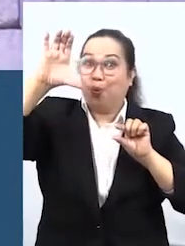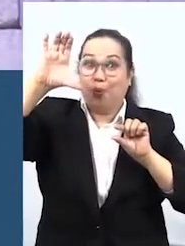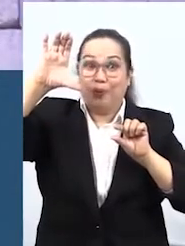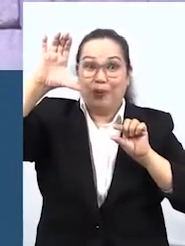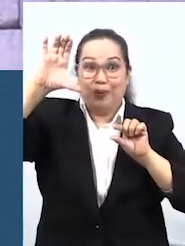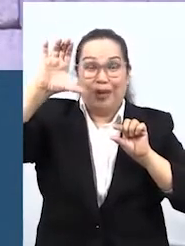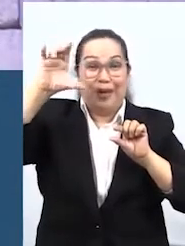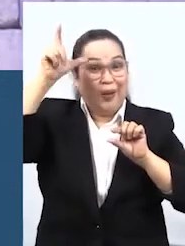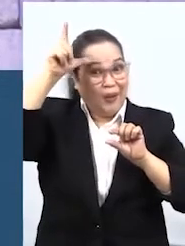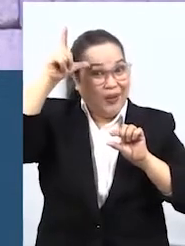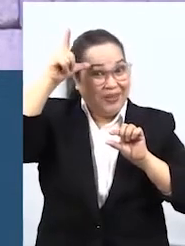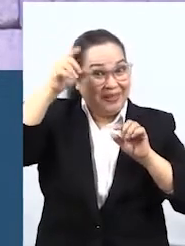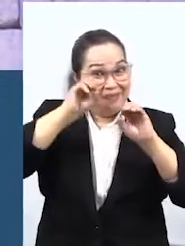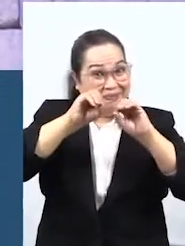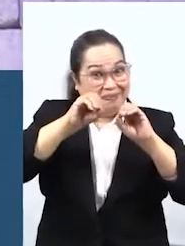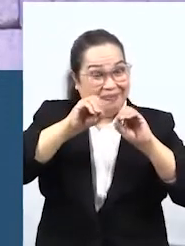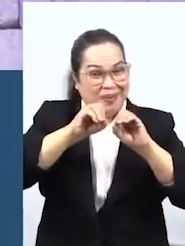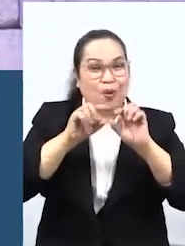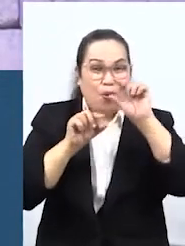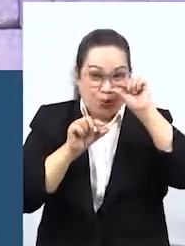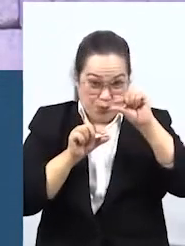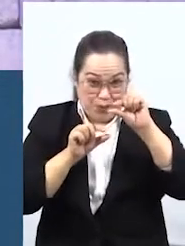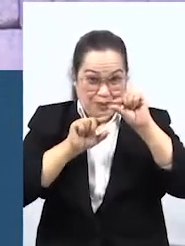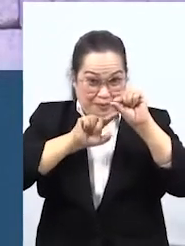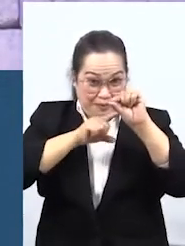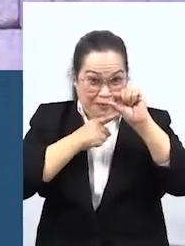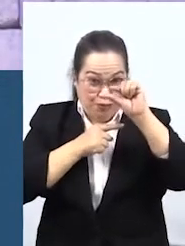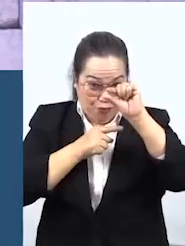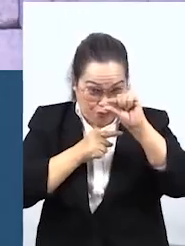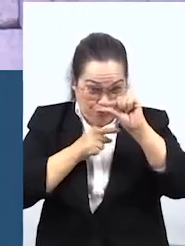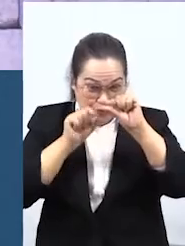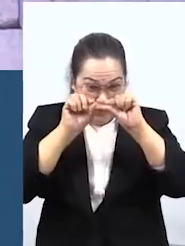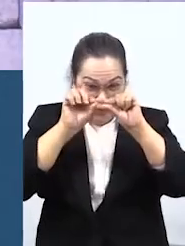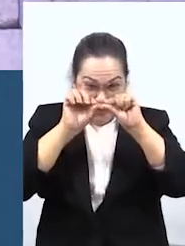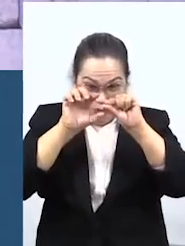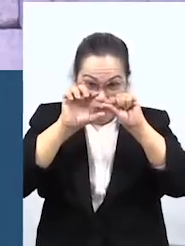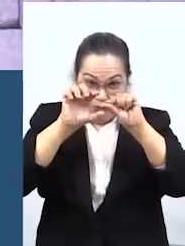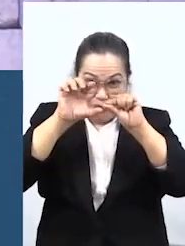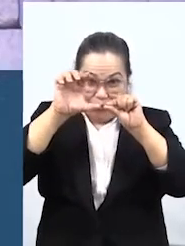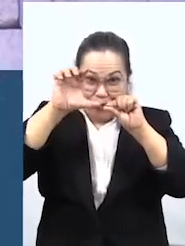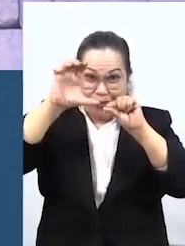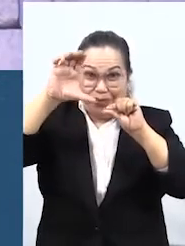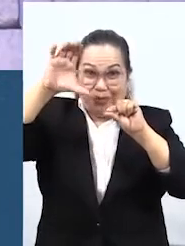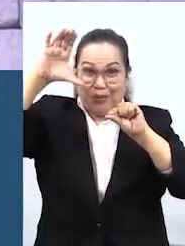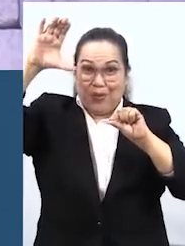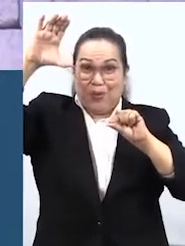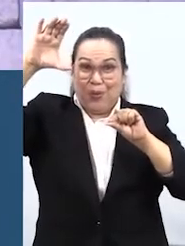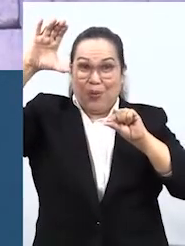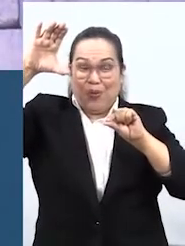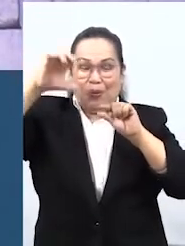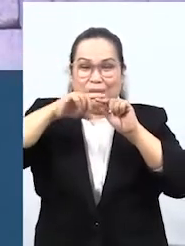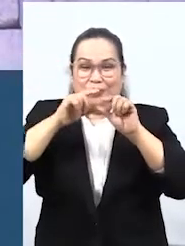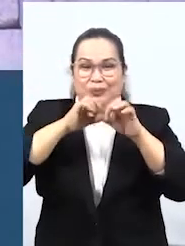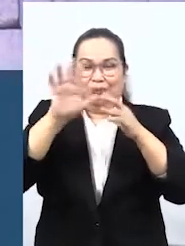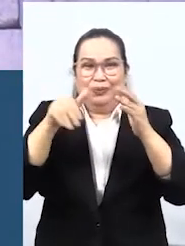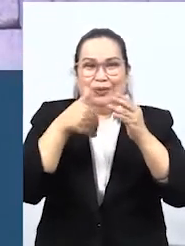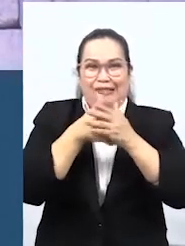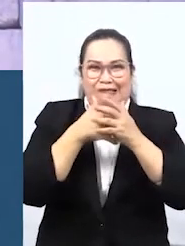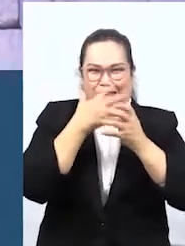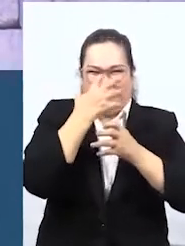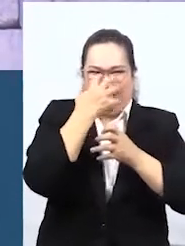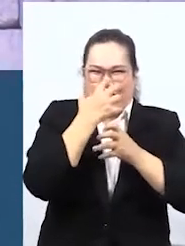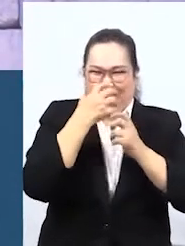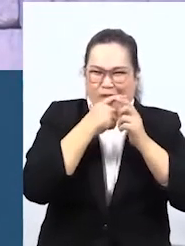an argument from lesser to greater this is it if this widow could get justice from this hardened Grumpy